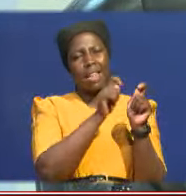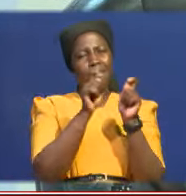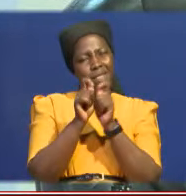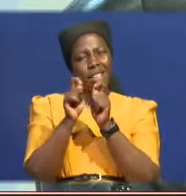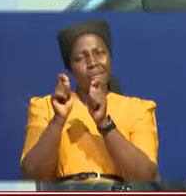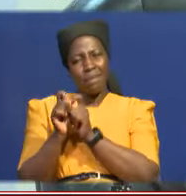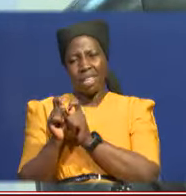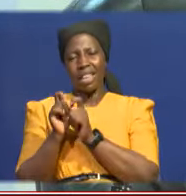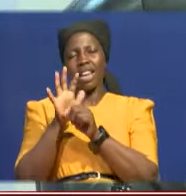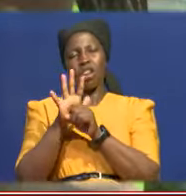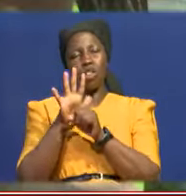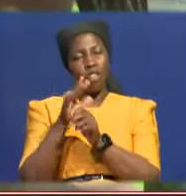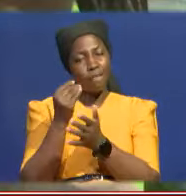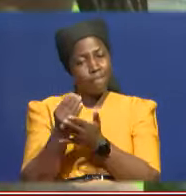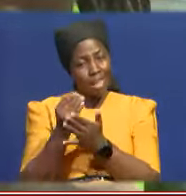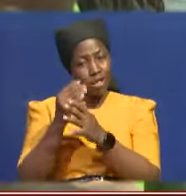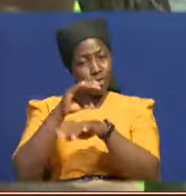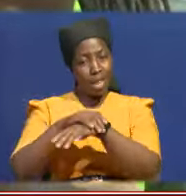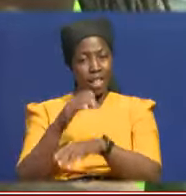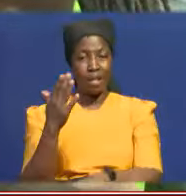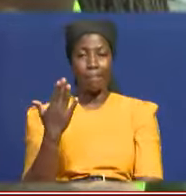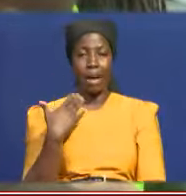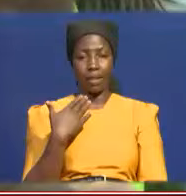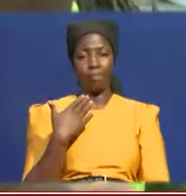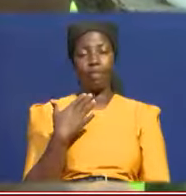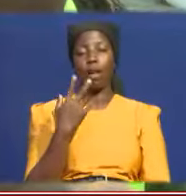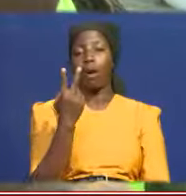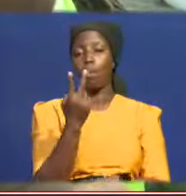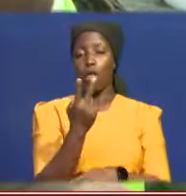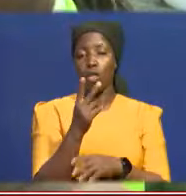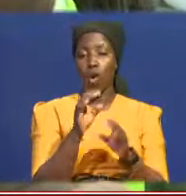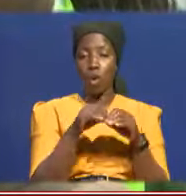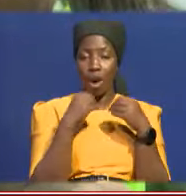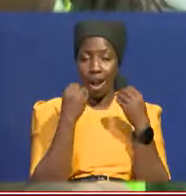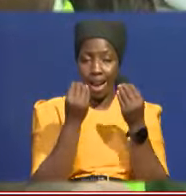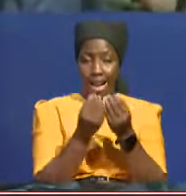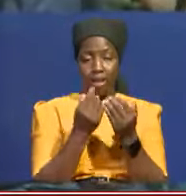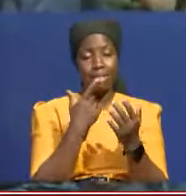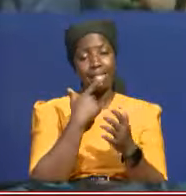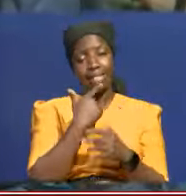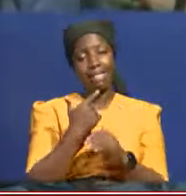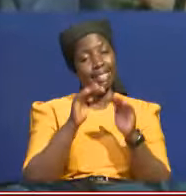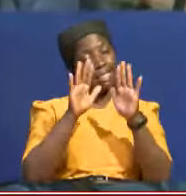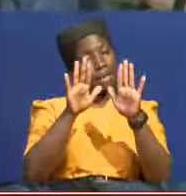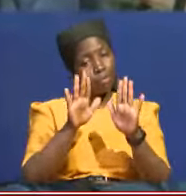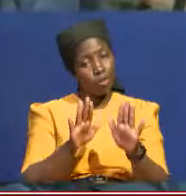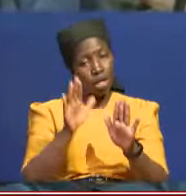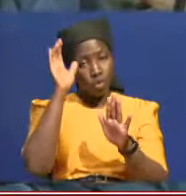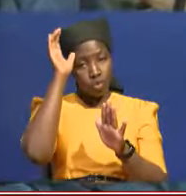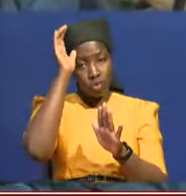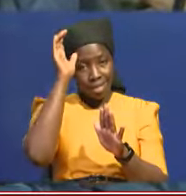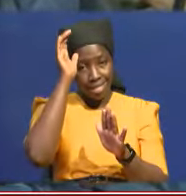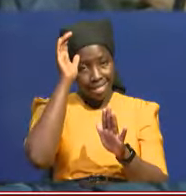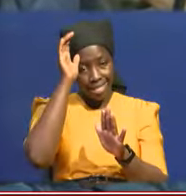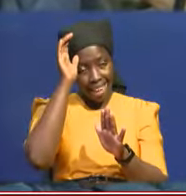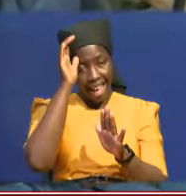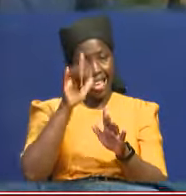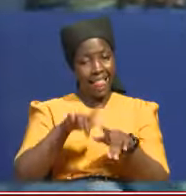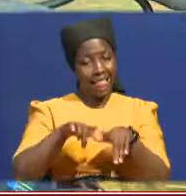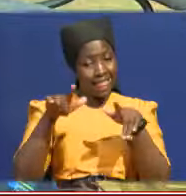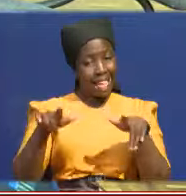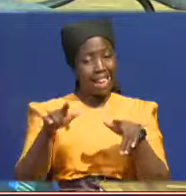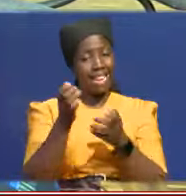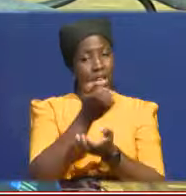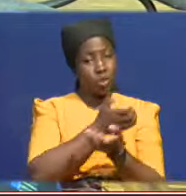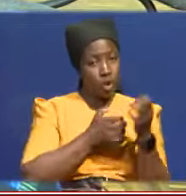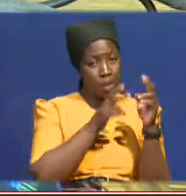money to get it back. The two organizations further underscored the importance of considering matches of land economics